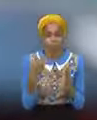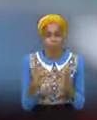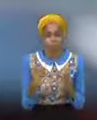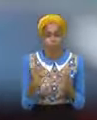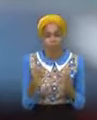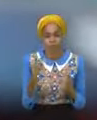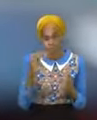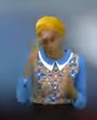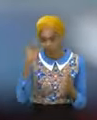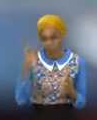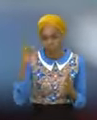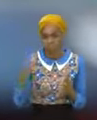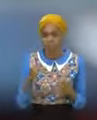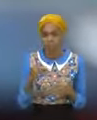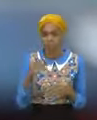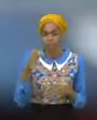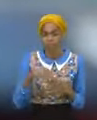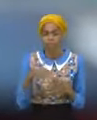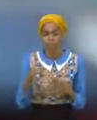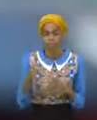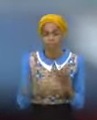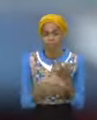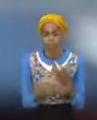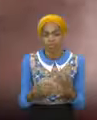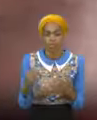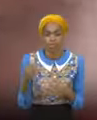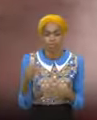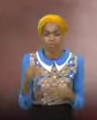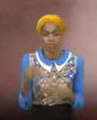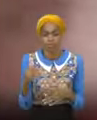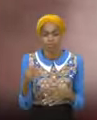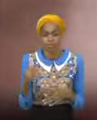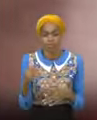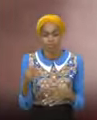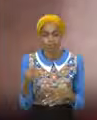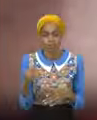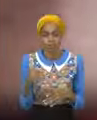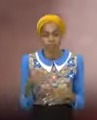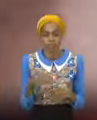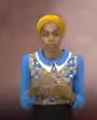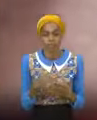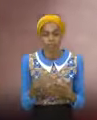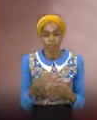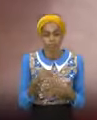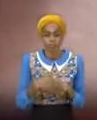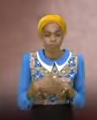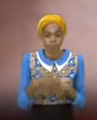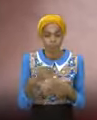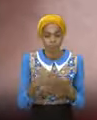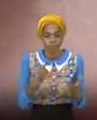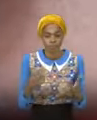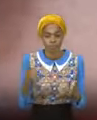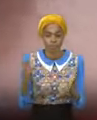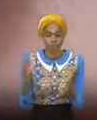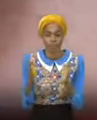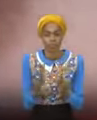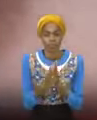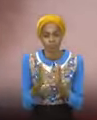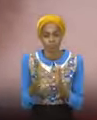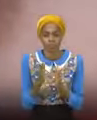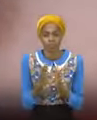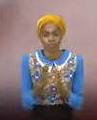have a problem. Initially, before the prayer, I put my hand, I felt the double navel, like the first and the second one. So after the